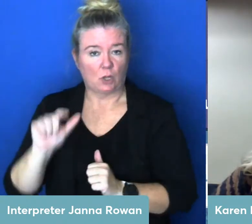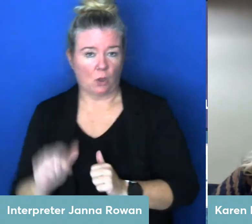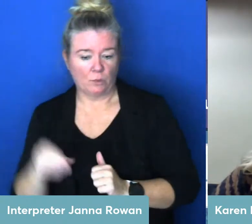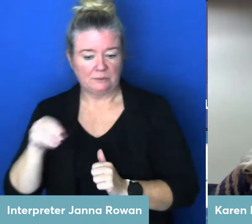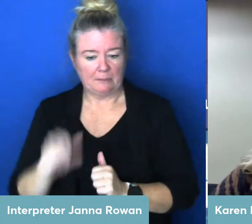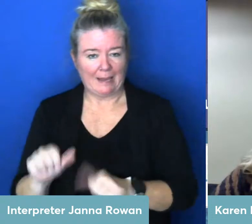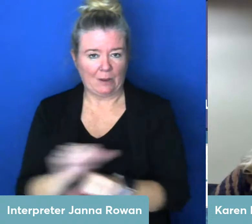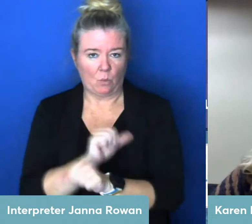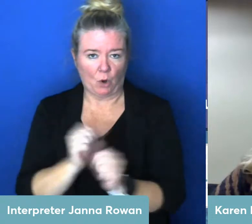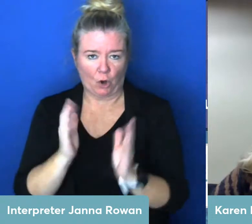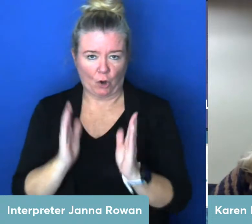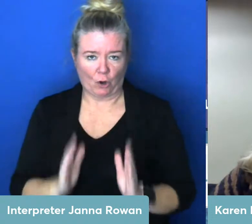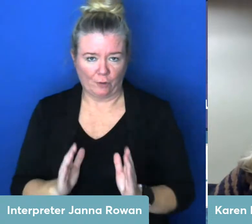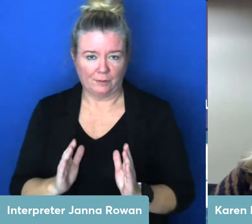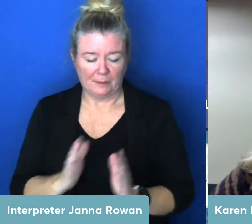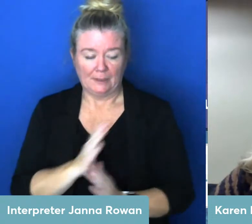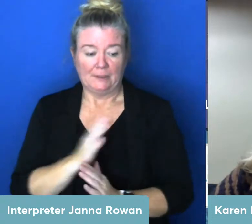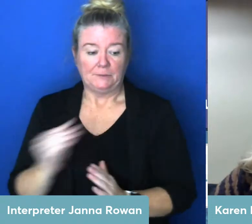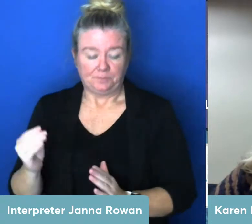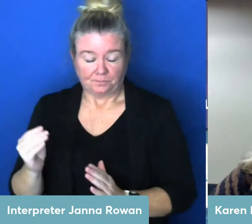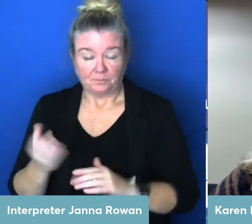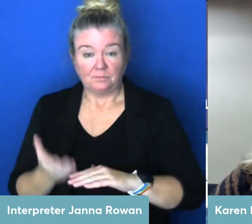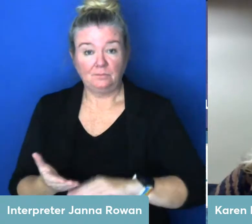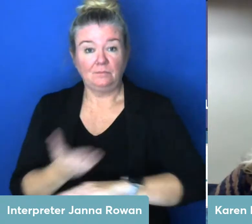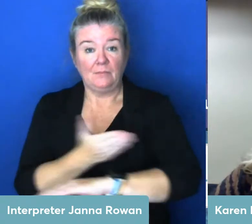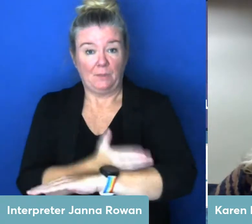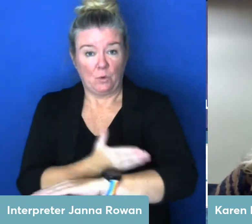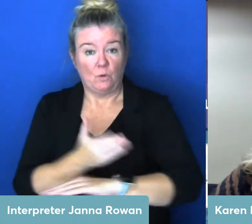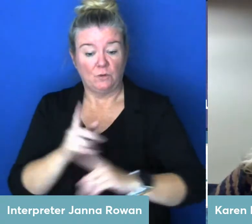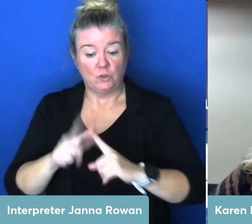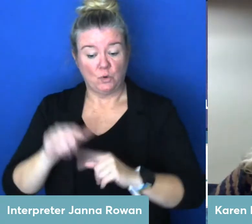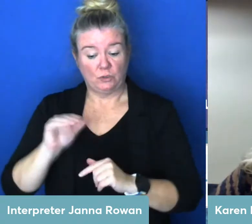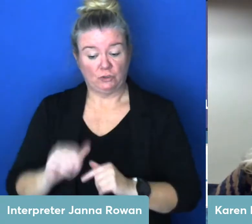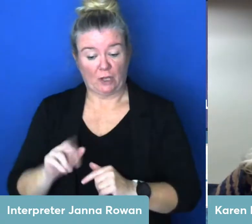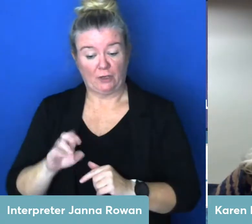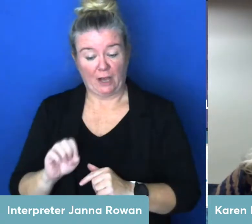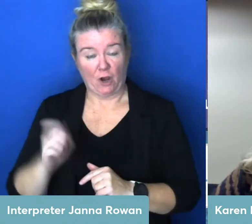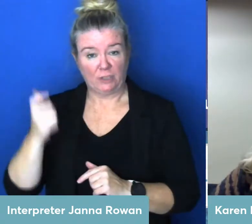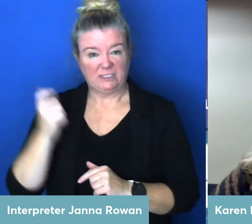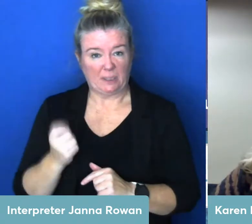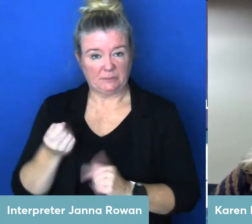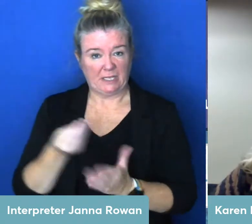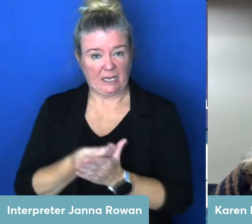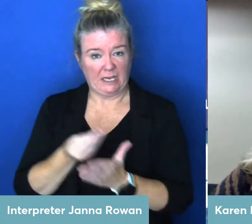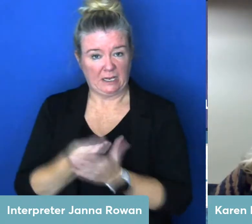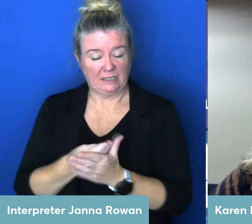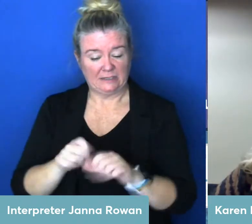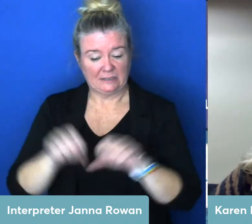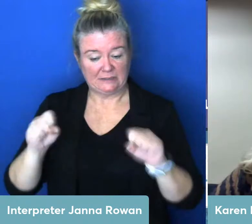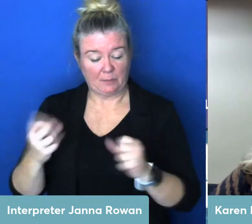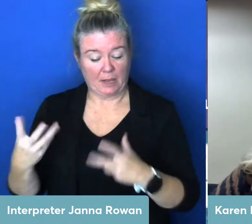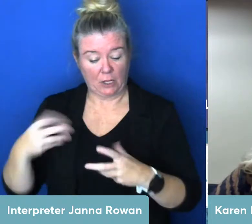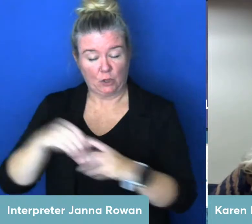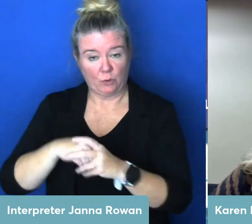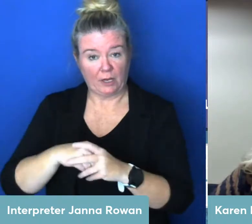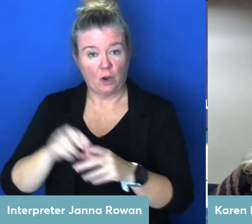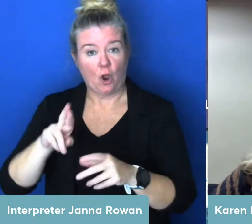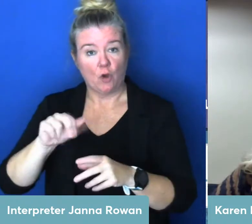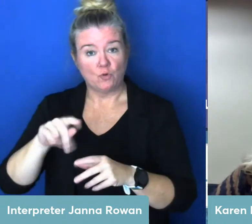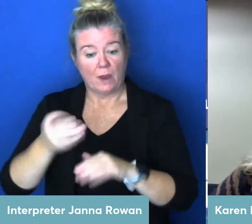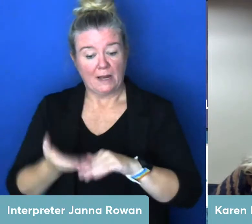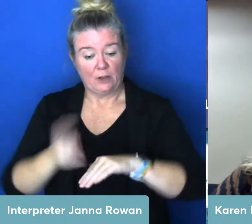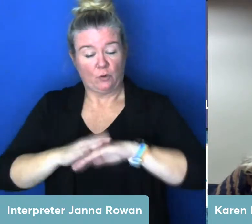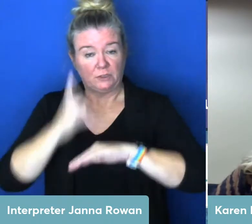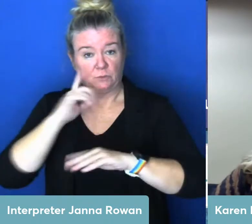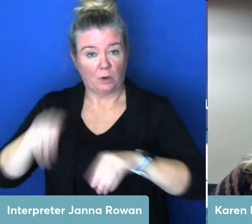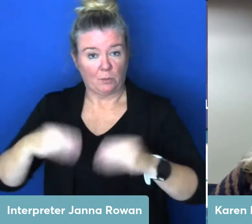workers, and improvements to the childcare subsidy system, including a rate increase for